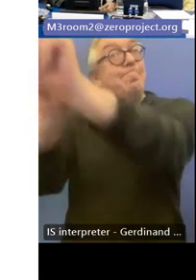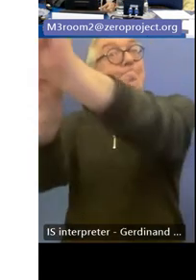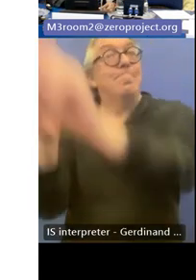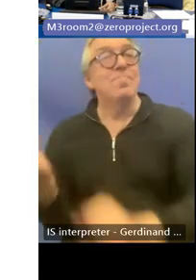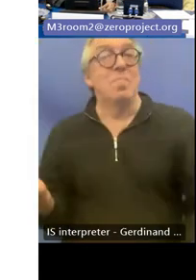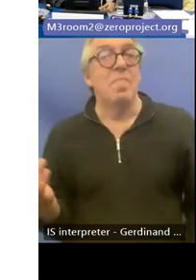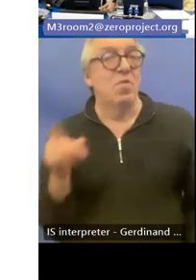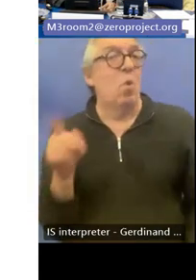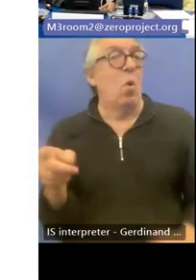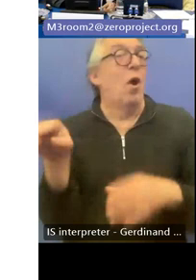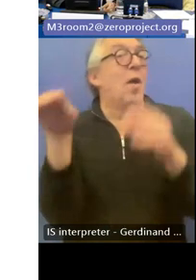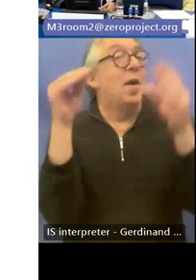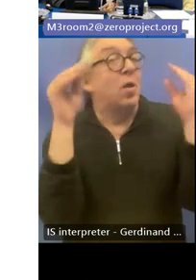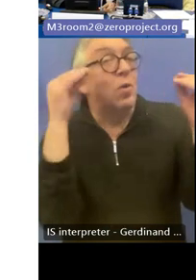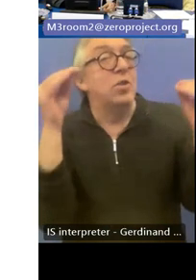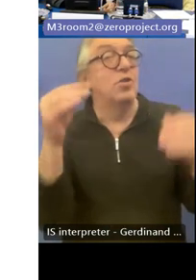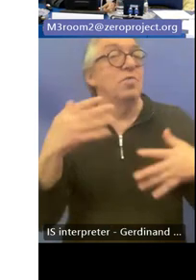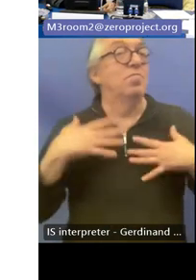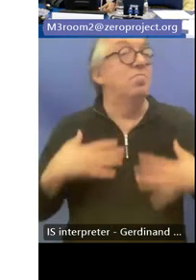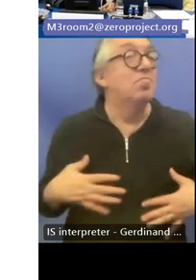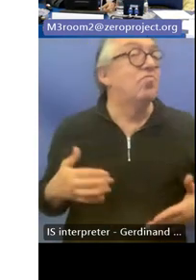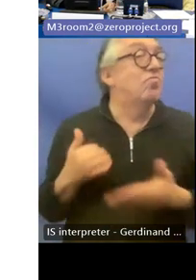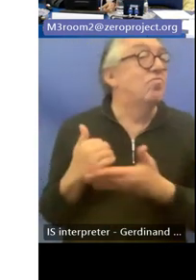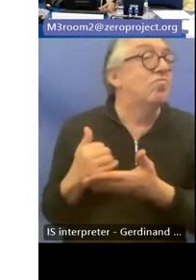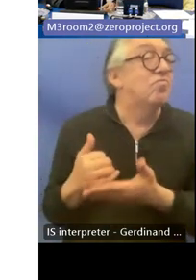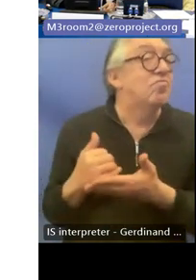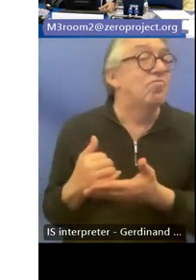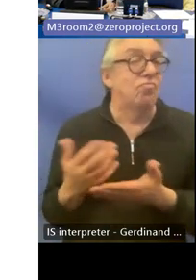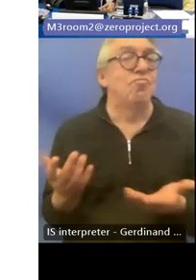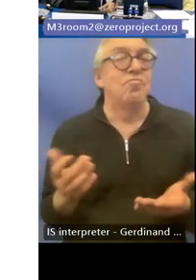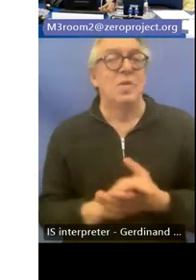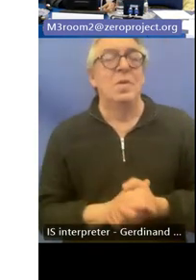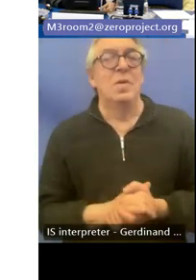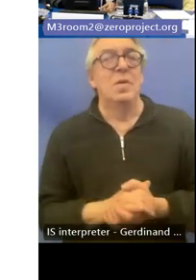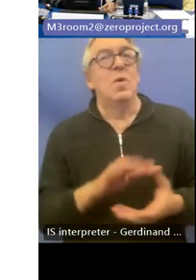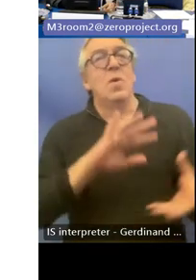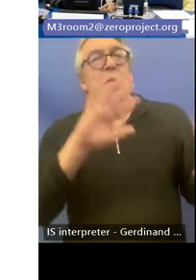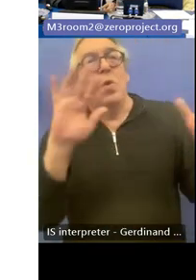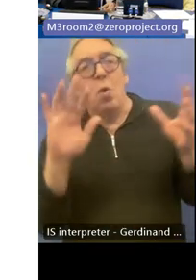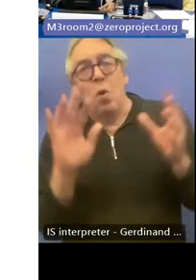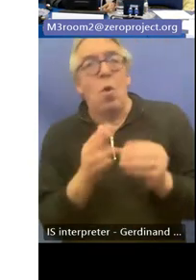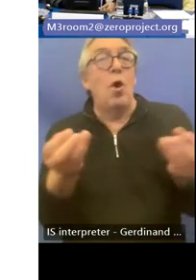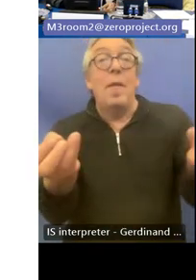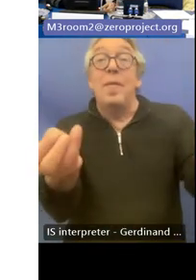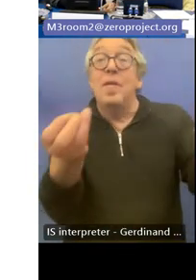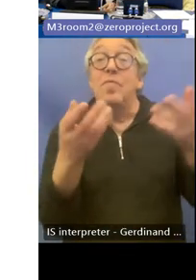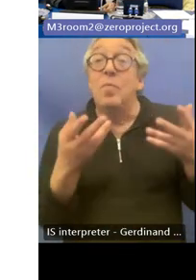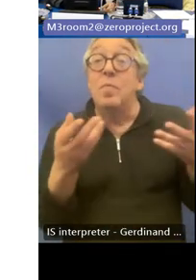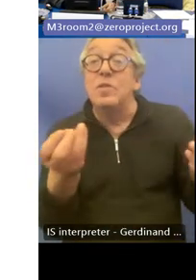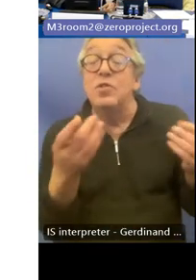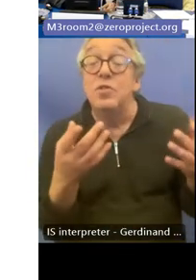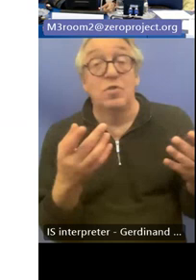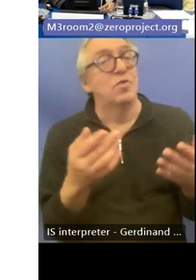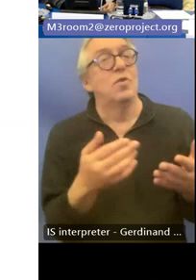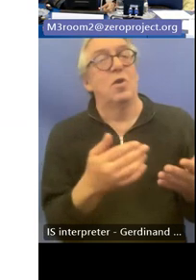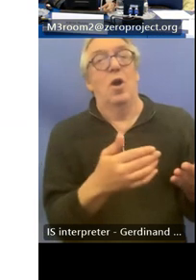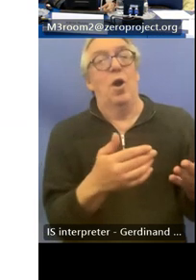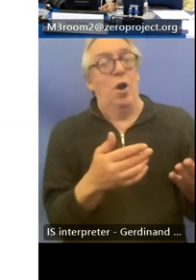continuing education, because this is the beginning. So all the information, reports, credit cards is helpful for their referral